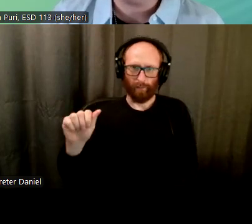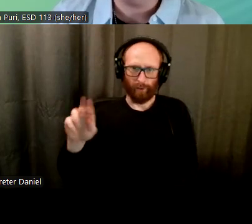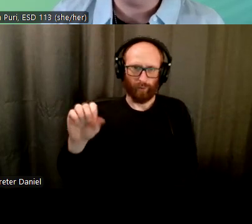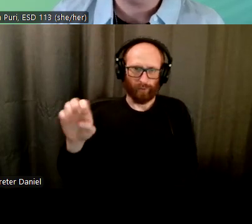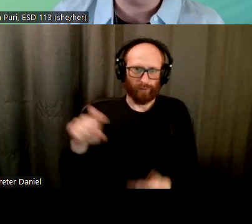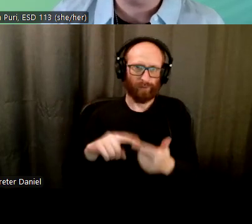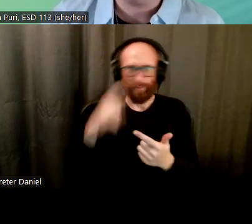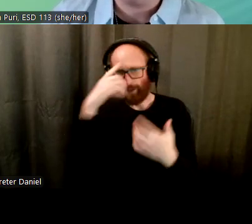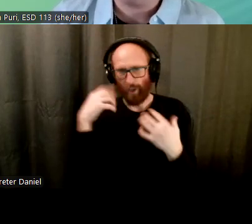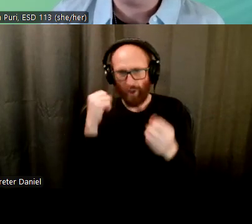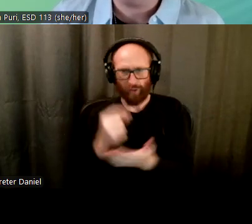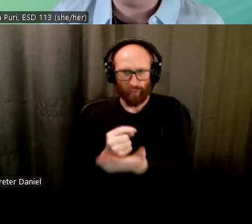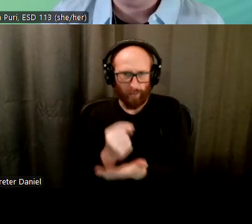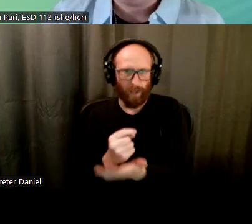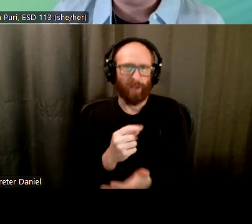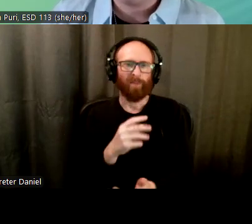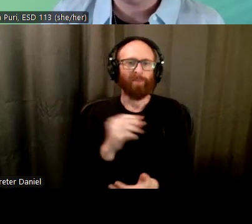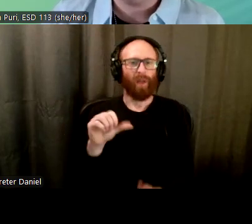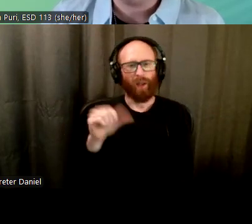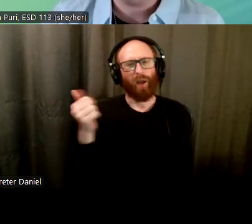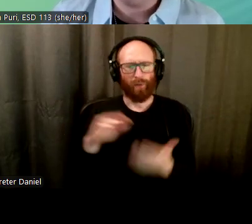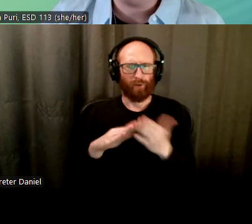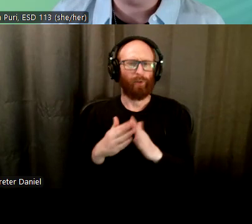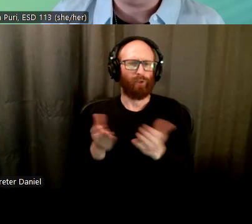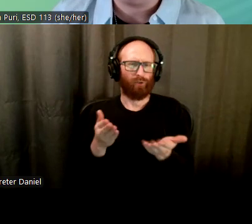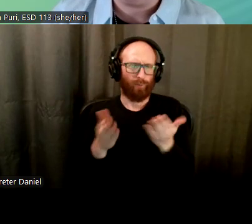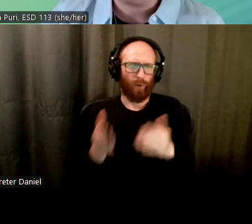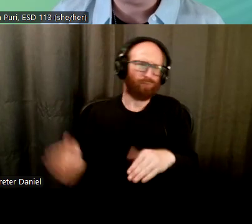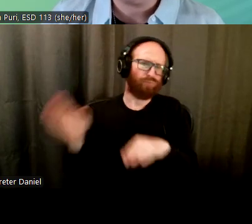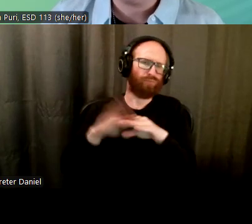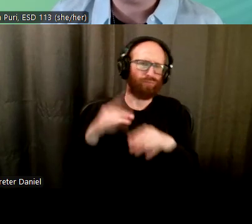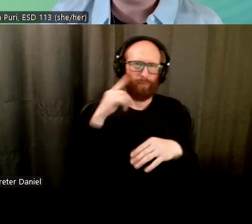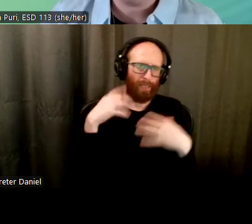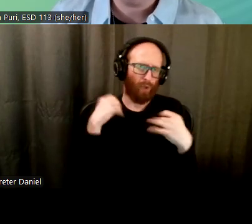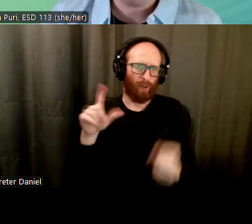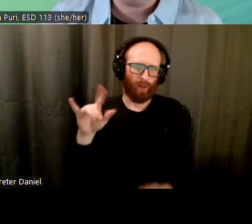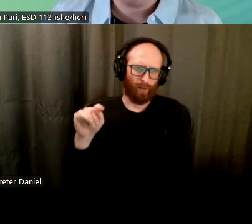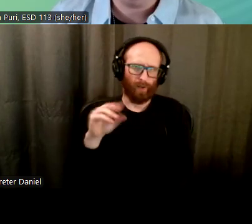increase that mental health literacy and senses of belonging.